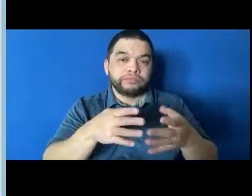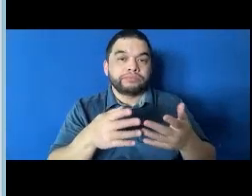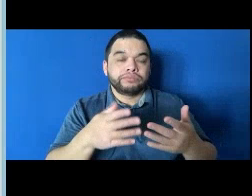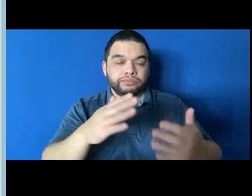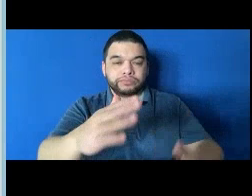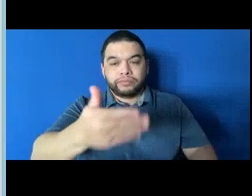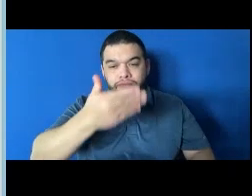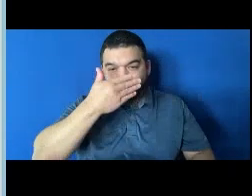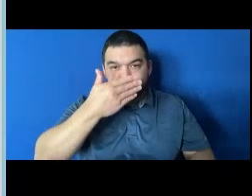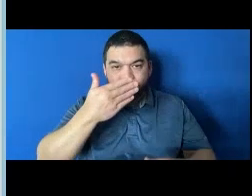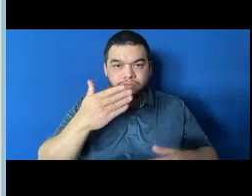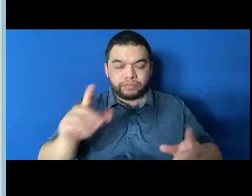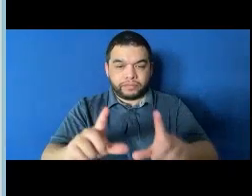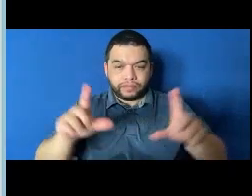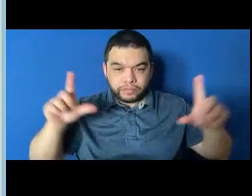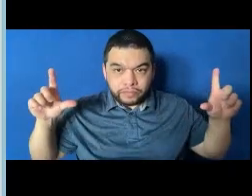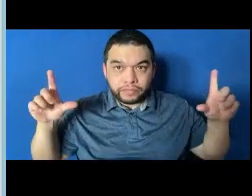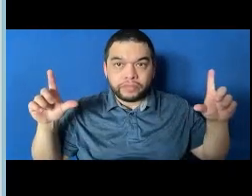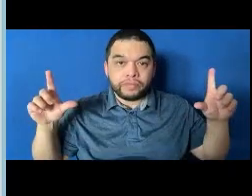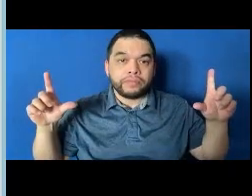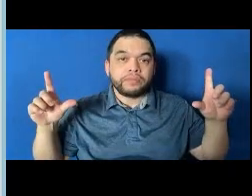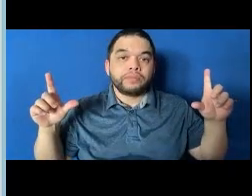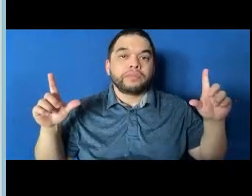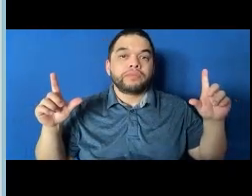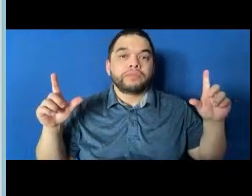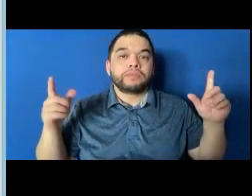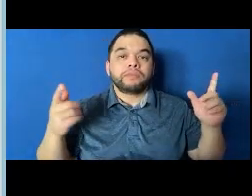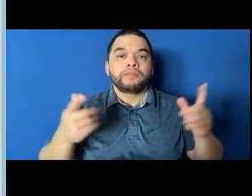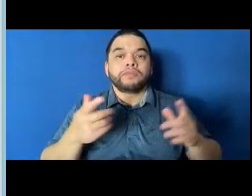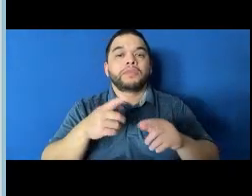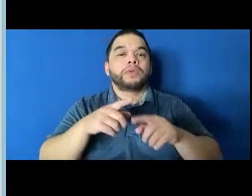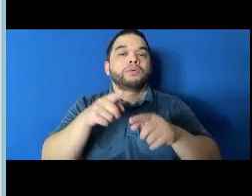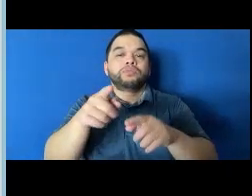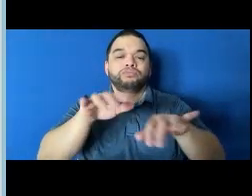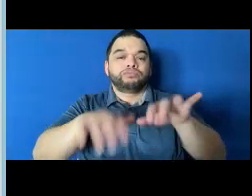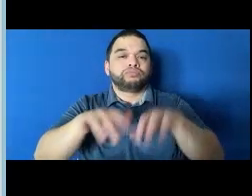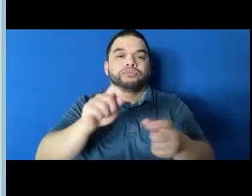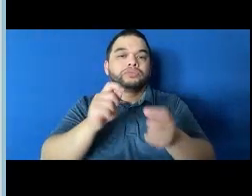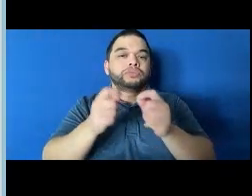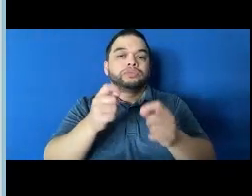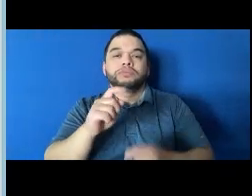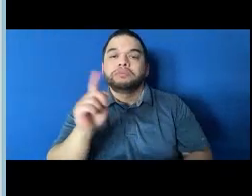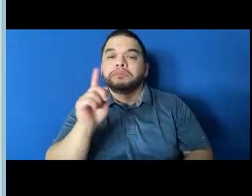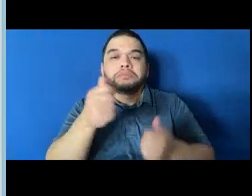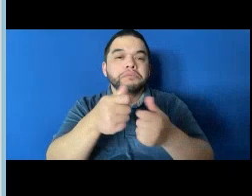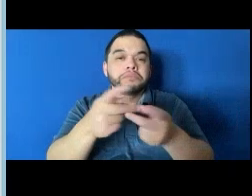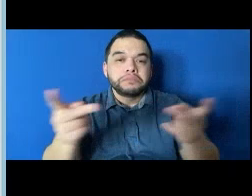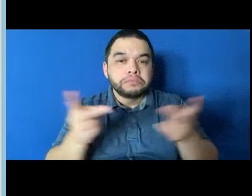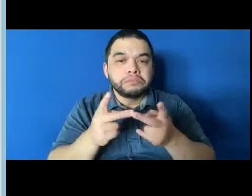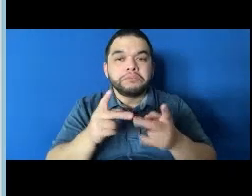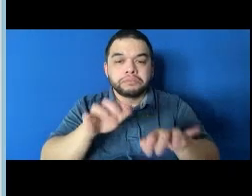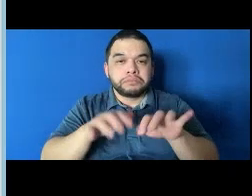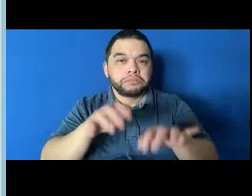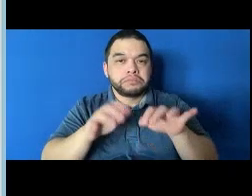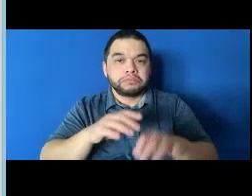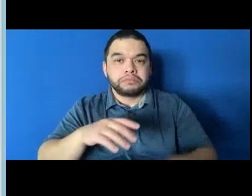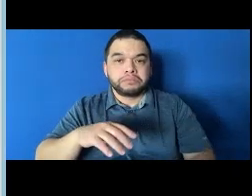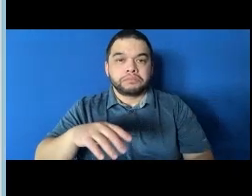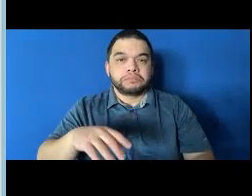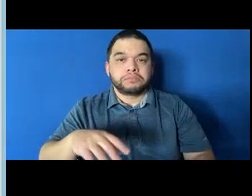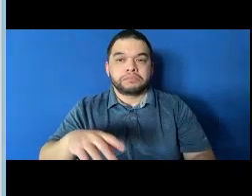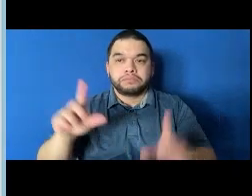puede ajustarse then you can adjust a lo que a puntos de referencia que ustedes desean. to reference points that you might want. Vamos a ver, Walgreens de